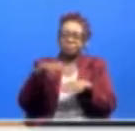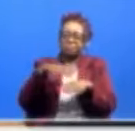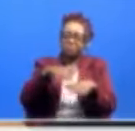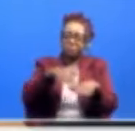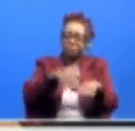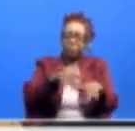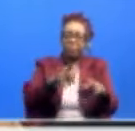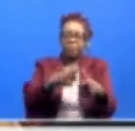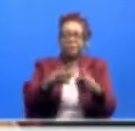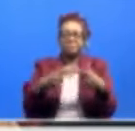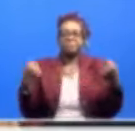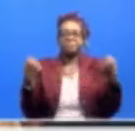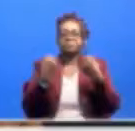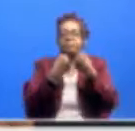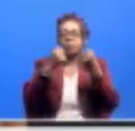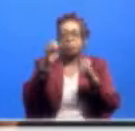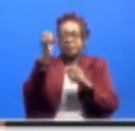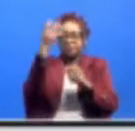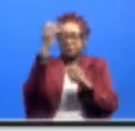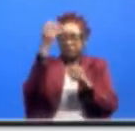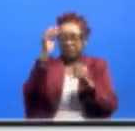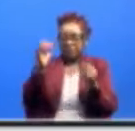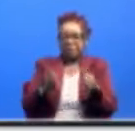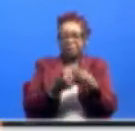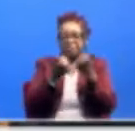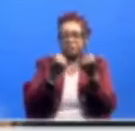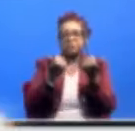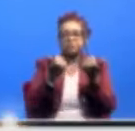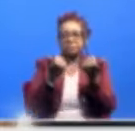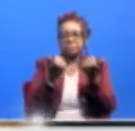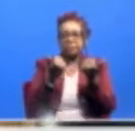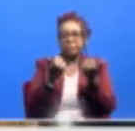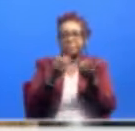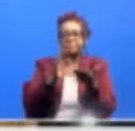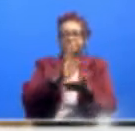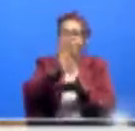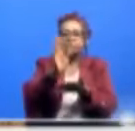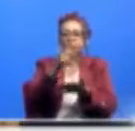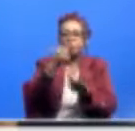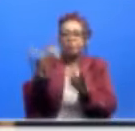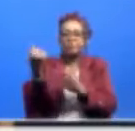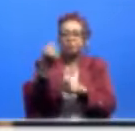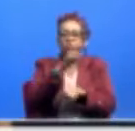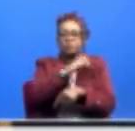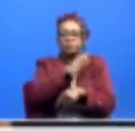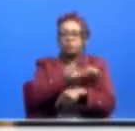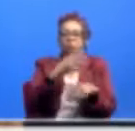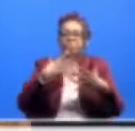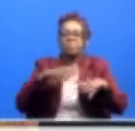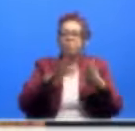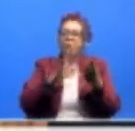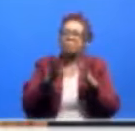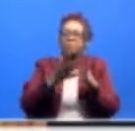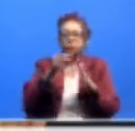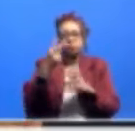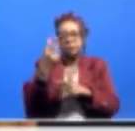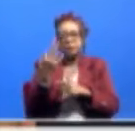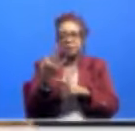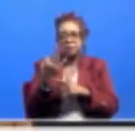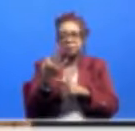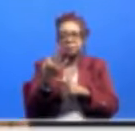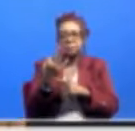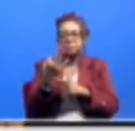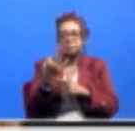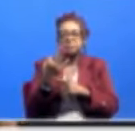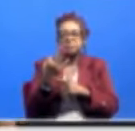ajali ikapatikana. Idadi ya watu ambao wamepelekwa hospitali ni karibu watu 23.